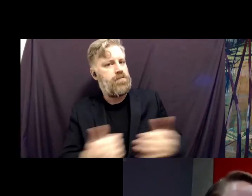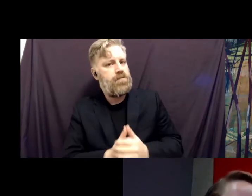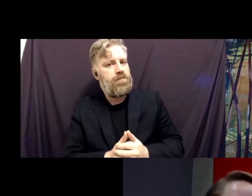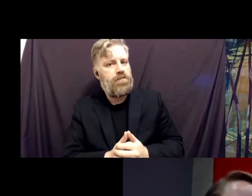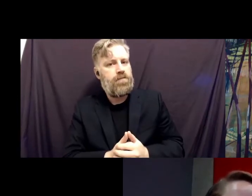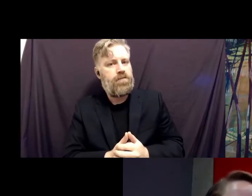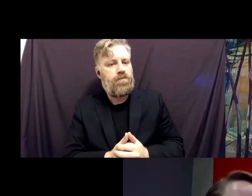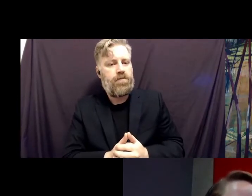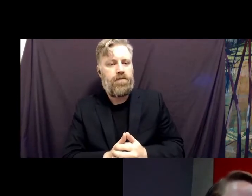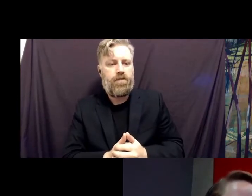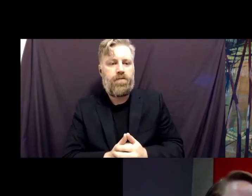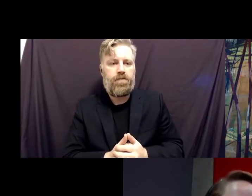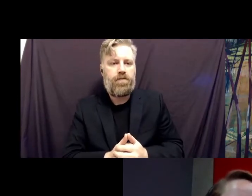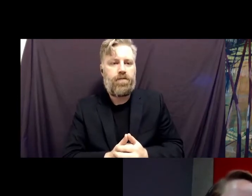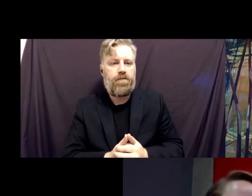to